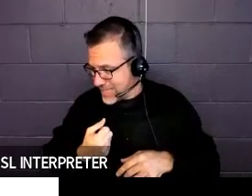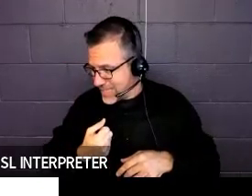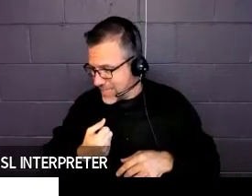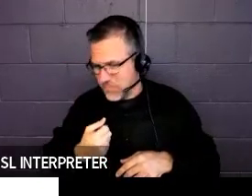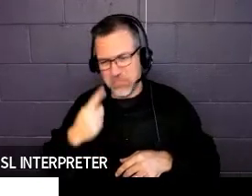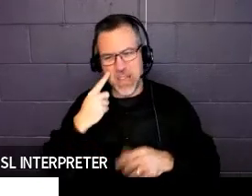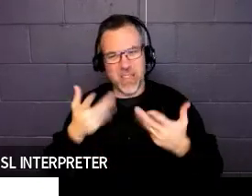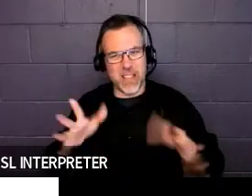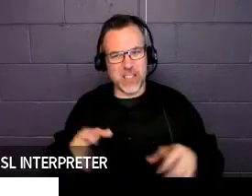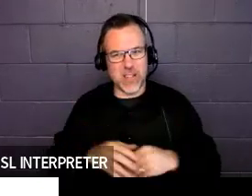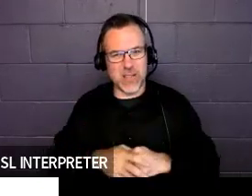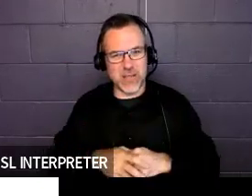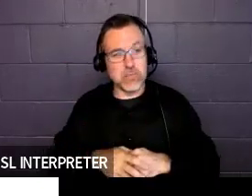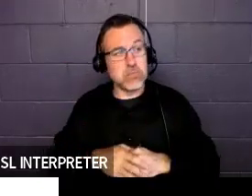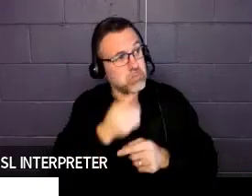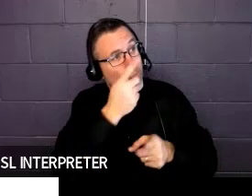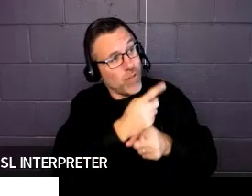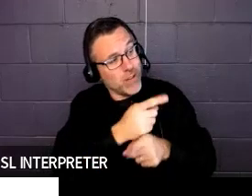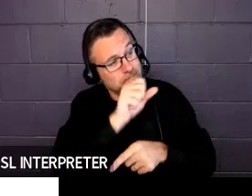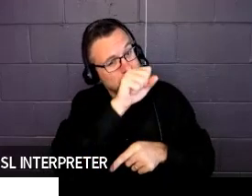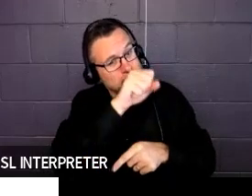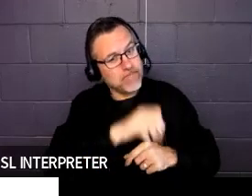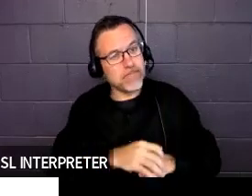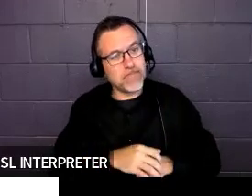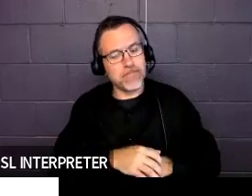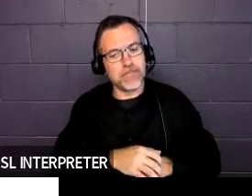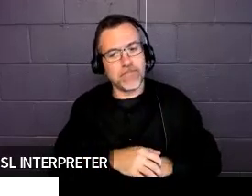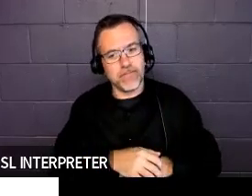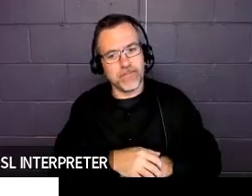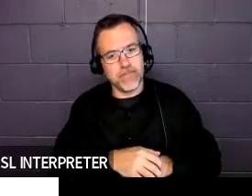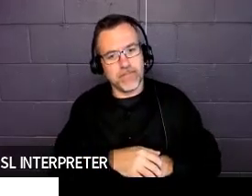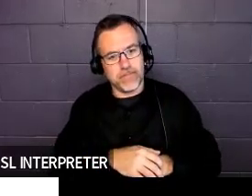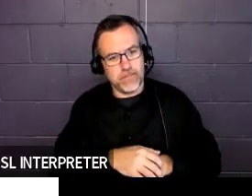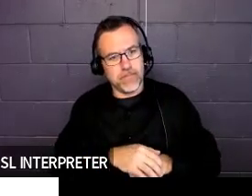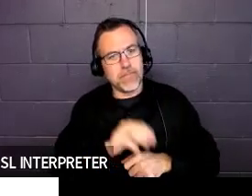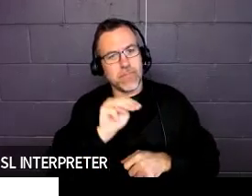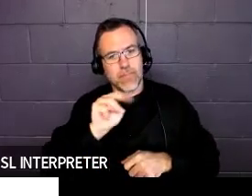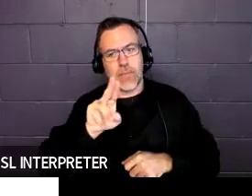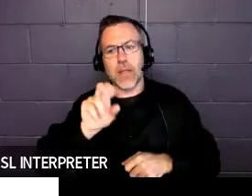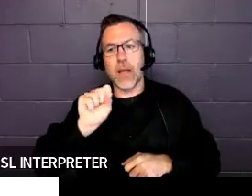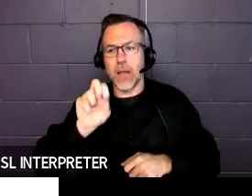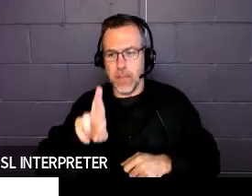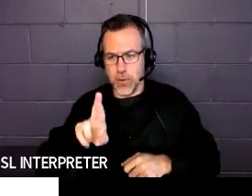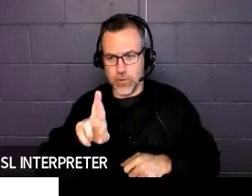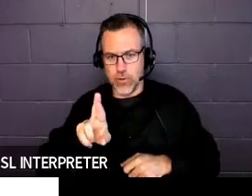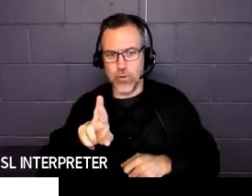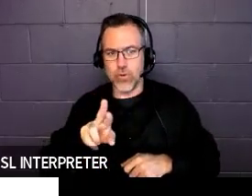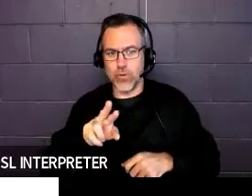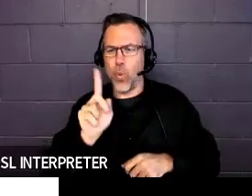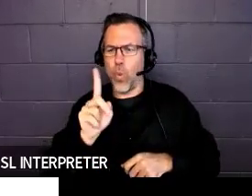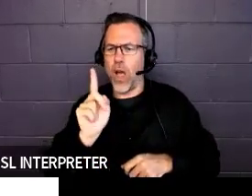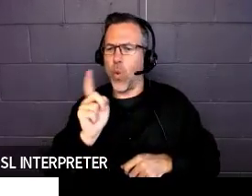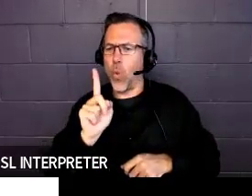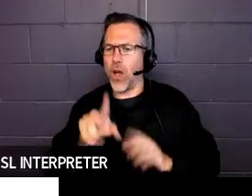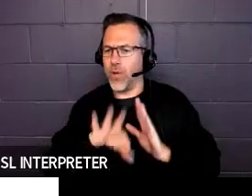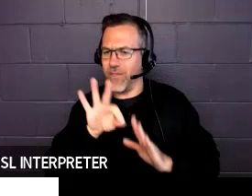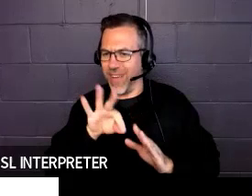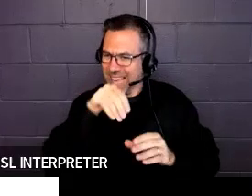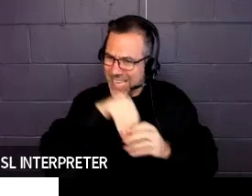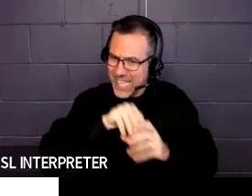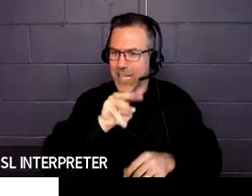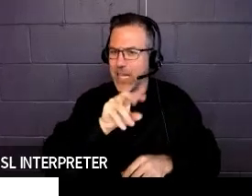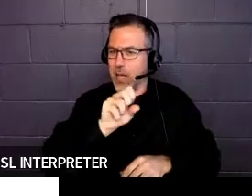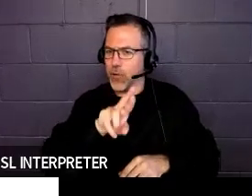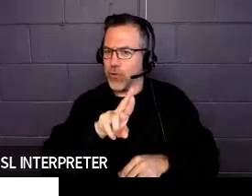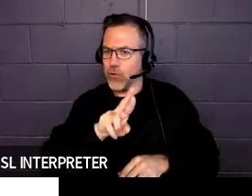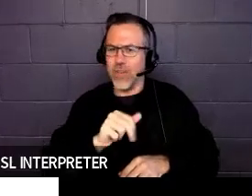I think that's it, right? Yeah, no, okay. That's great. Okay. It's the citation and then what makes it compliant. It's a great, yeah. I don't know that